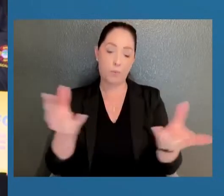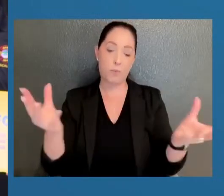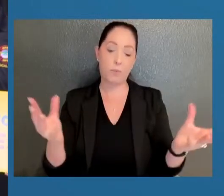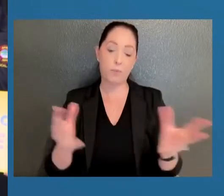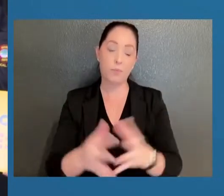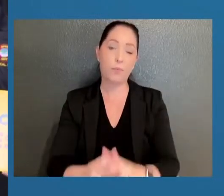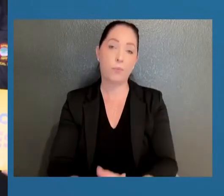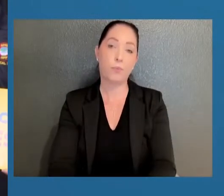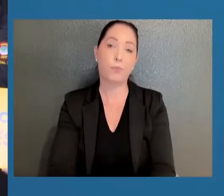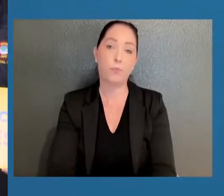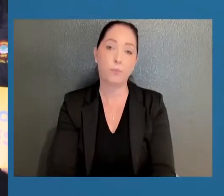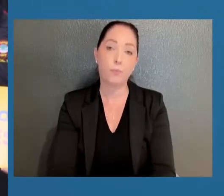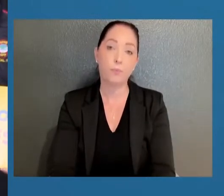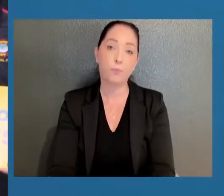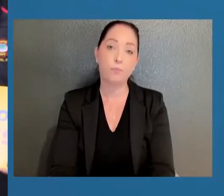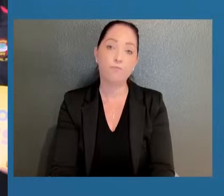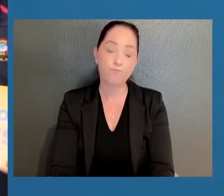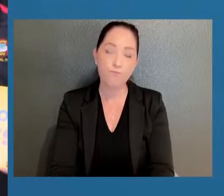that